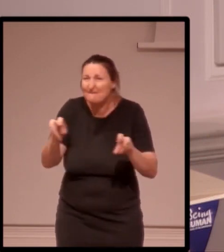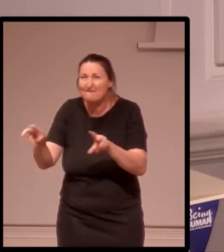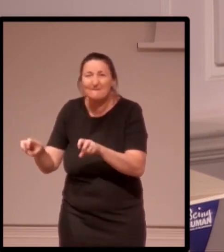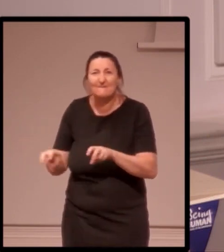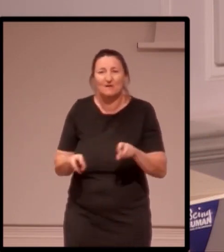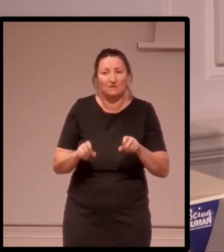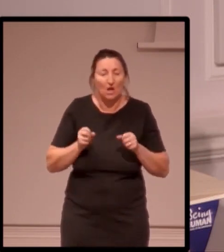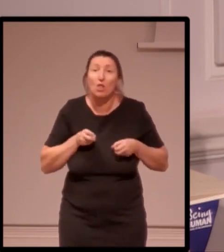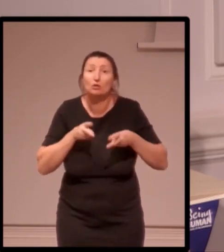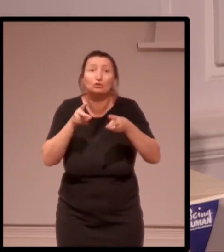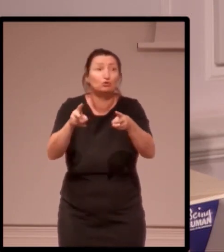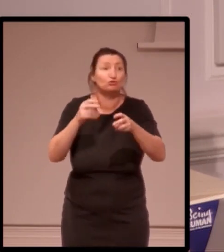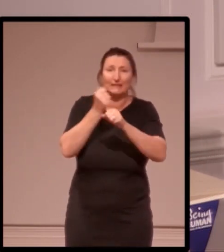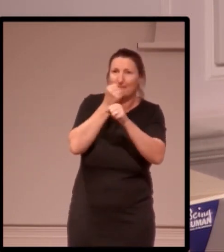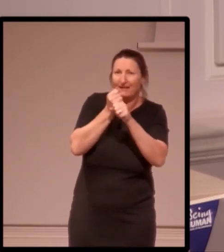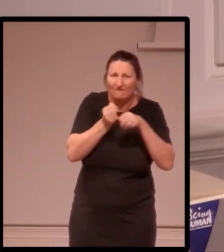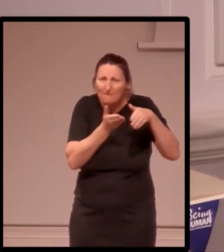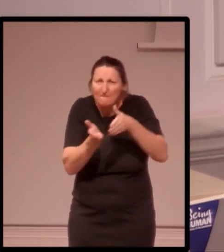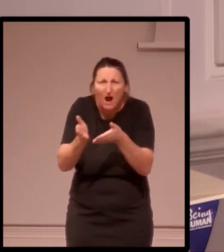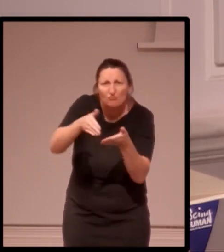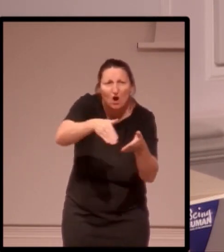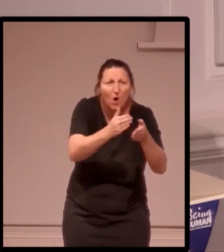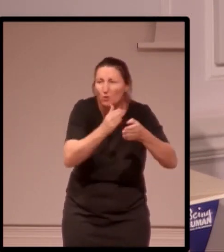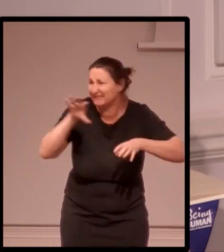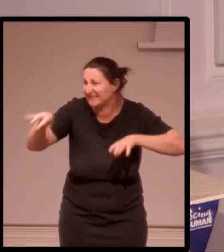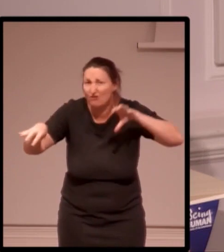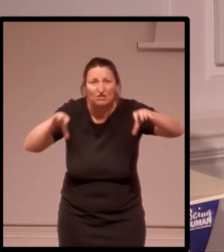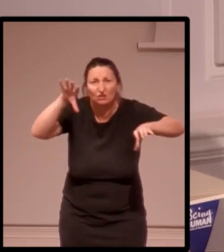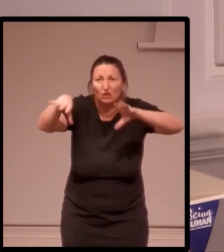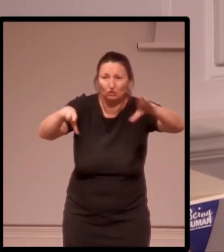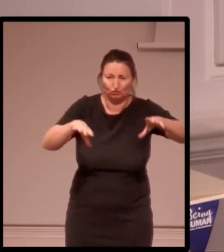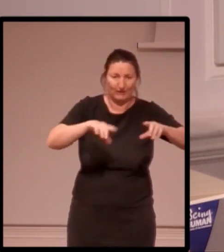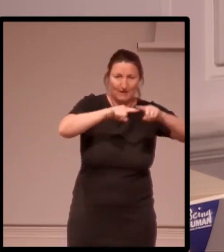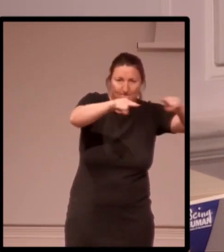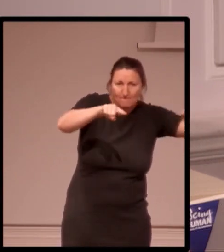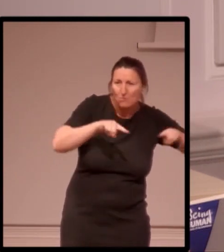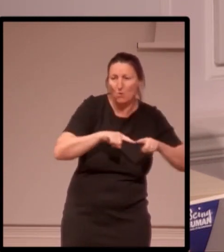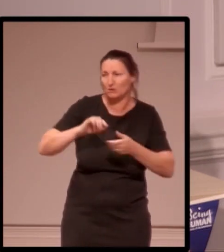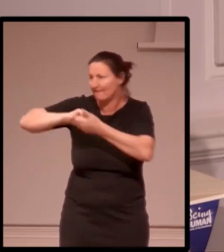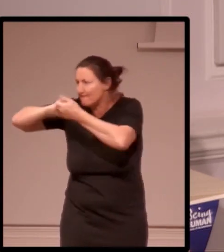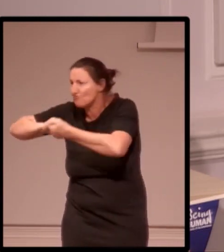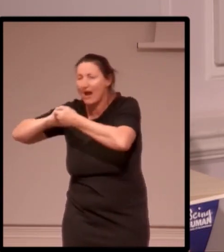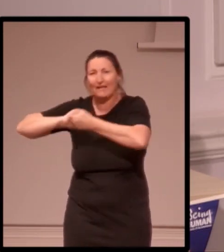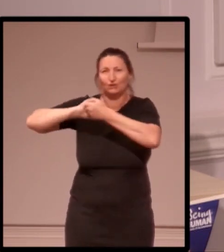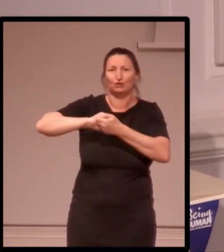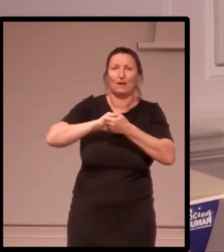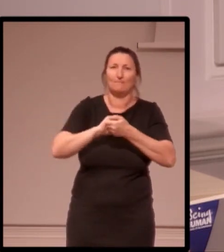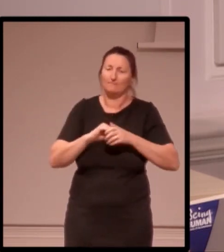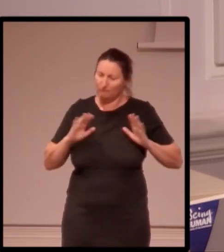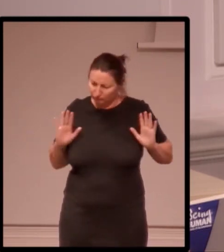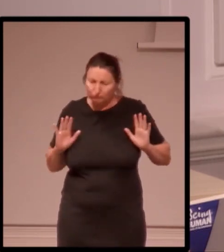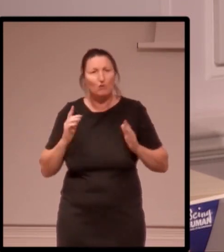are made up of boroughs and territories, county lines that no one sees, friendships that just let us